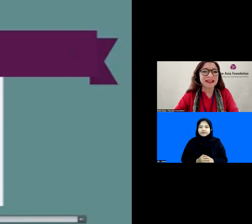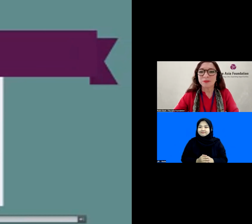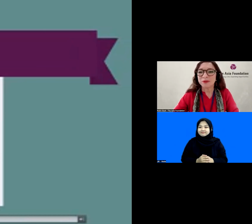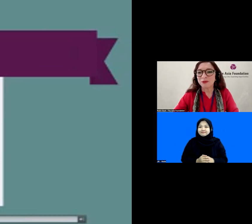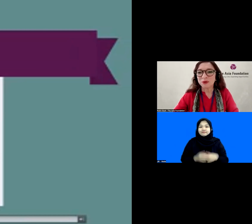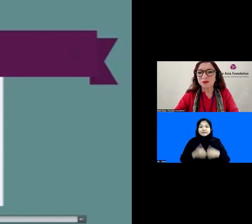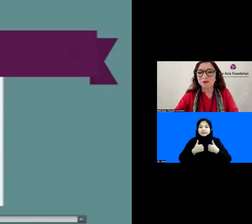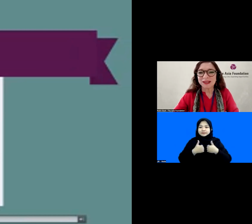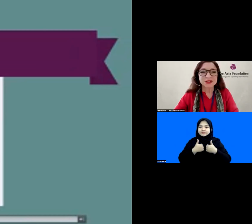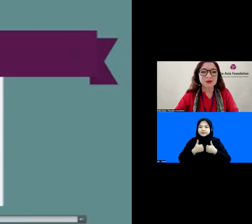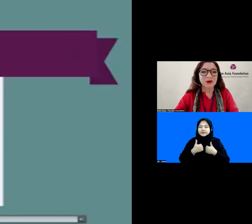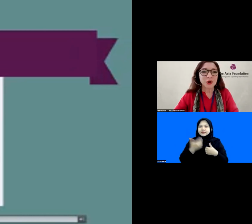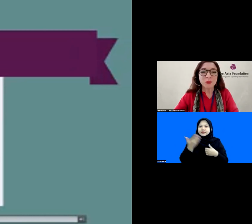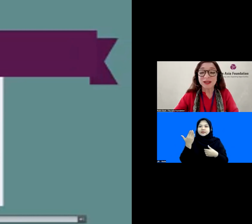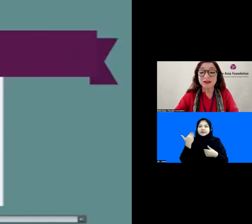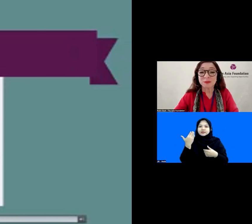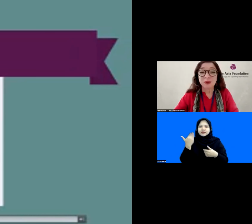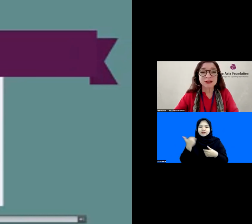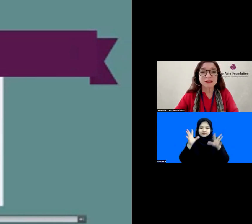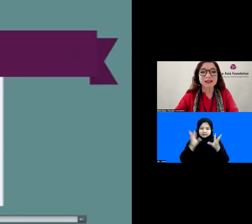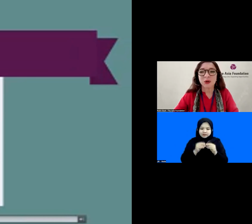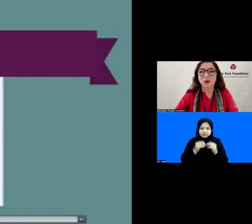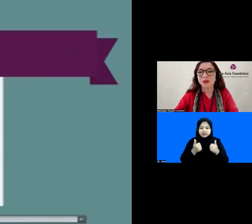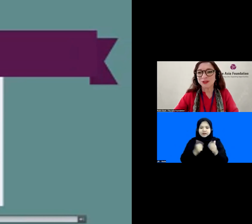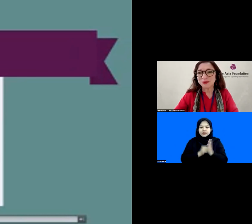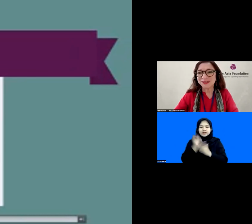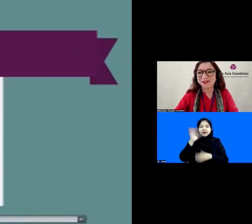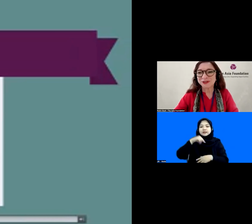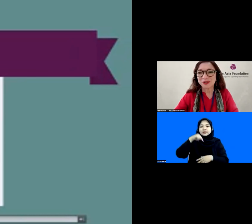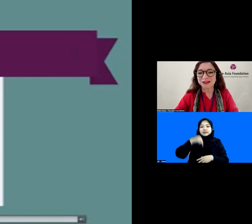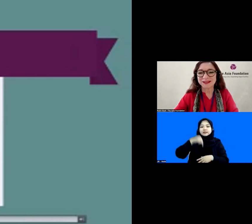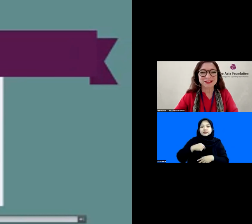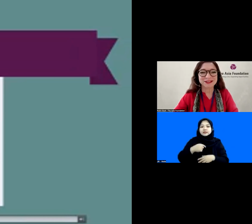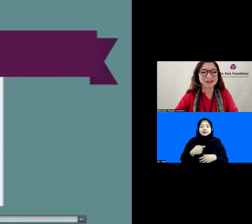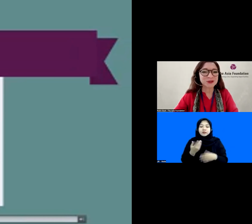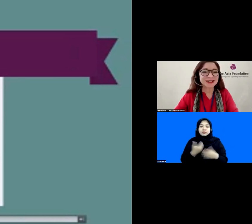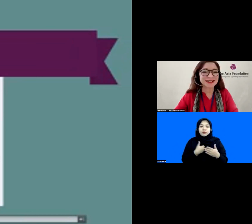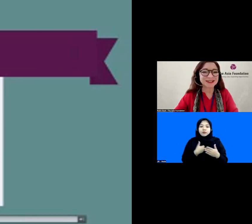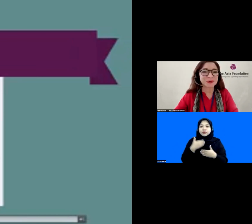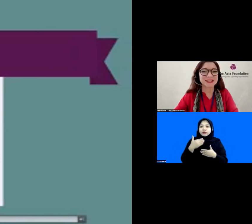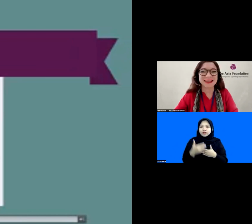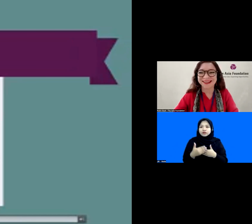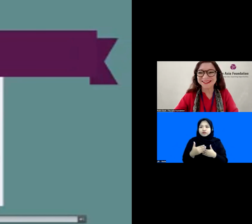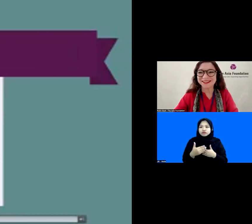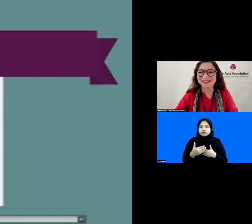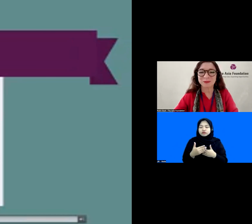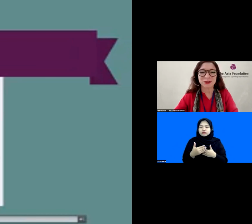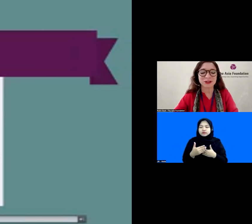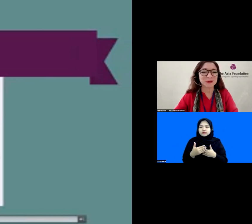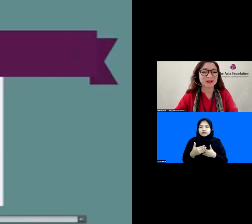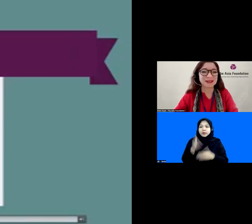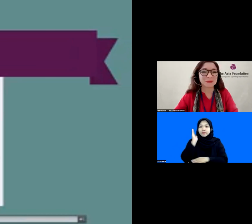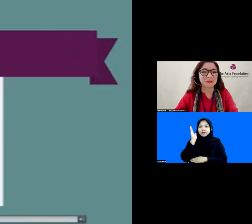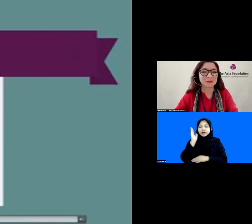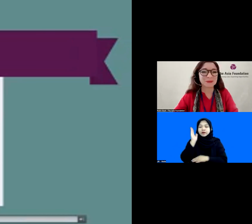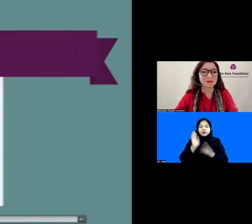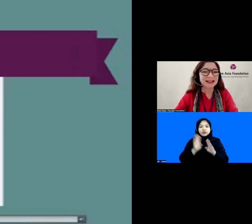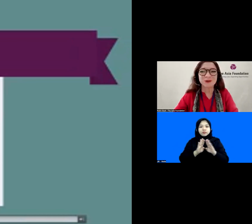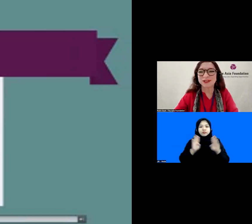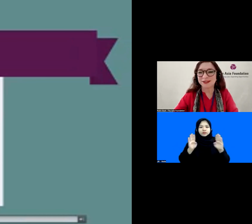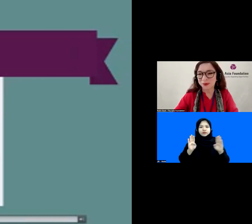Now, before moving into our opening remarks, we do want to do something that's usually done towards the end. This time we're going to do it at the